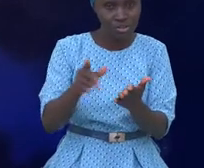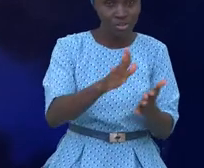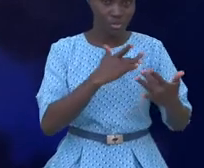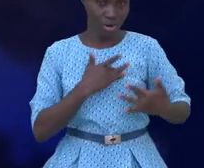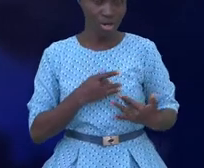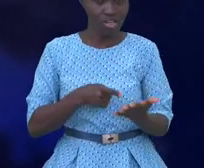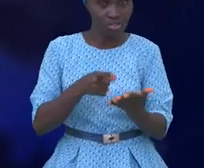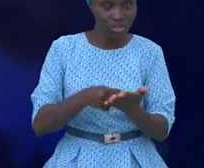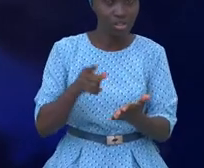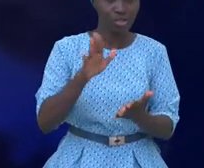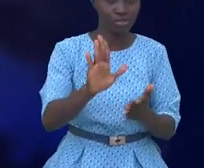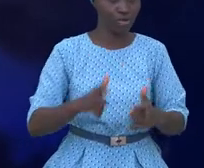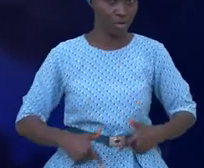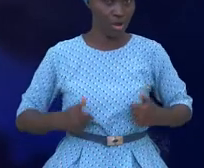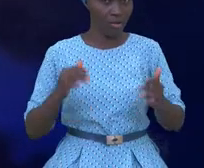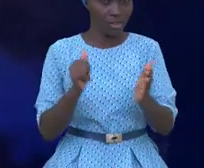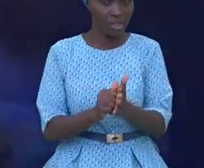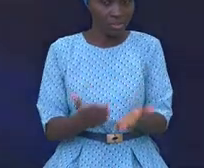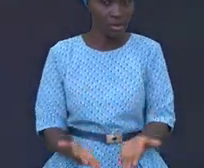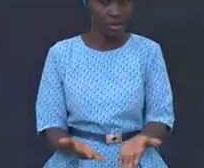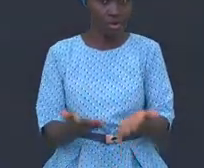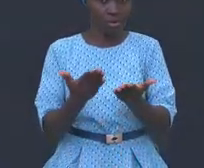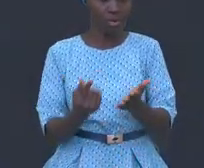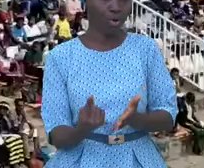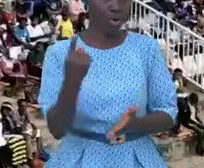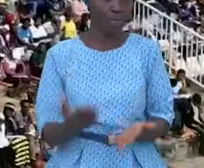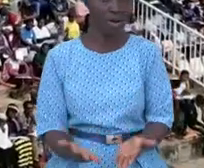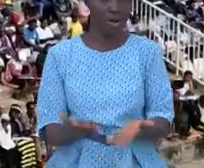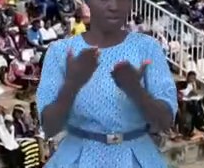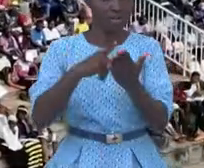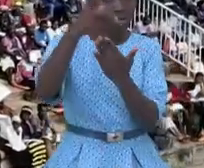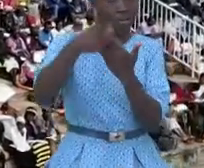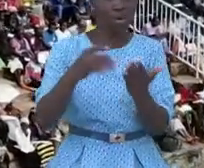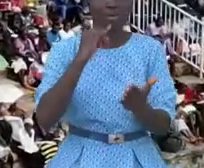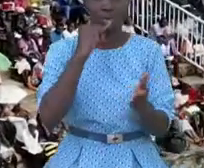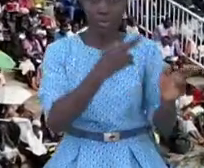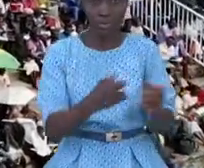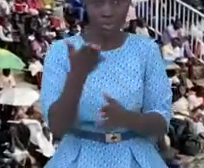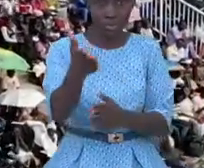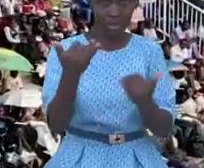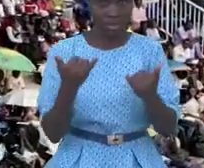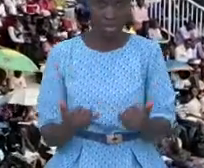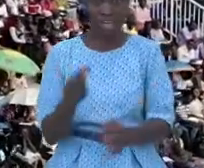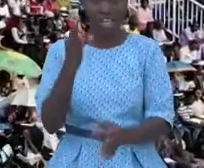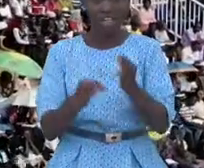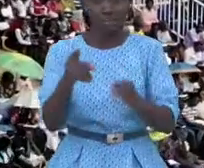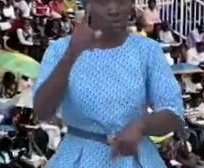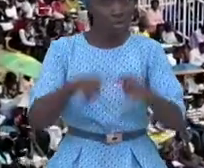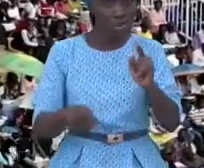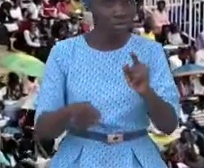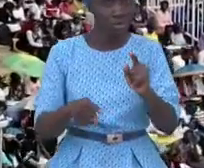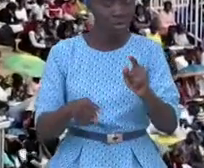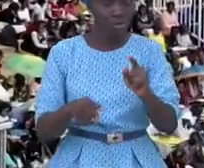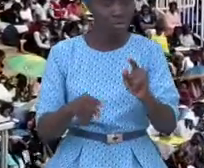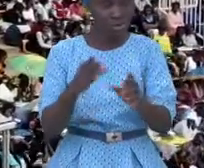life. That uplifting program is already there now. If you cannot access it, check up